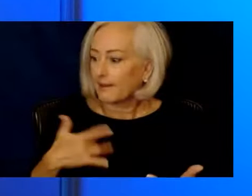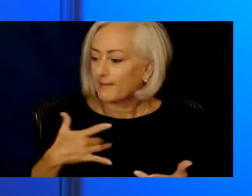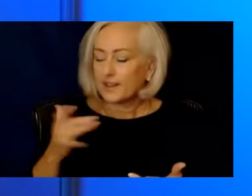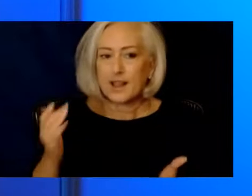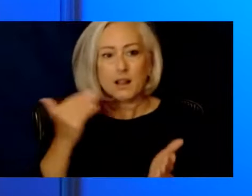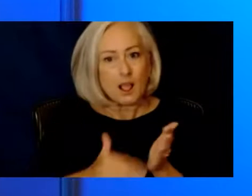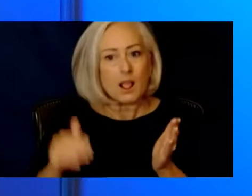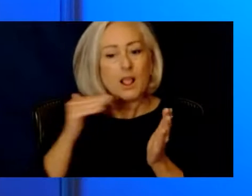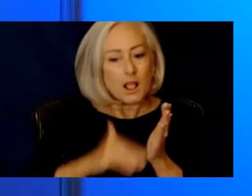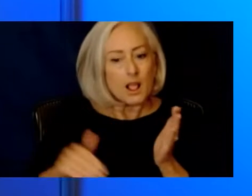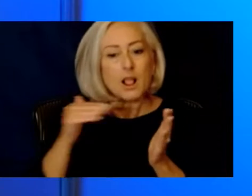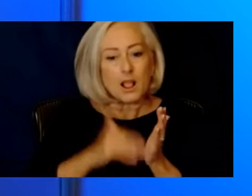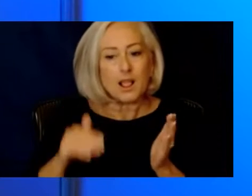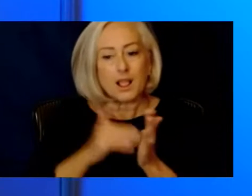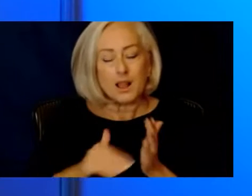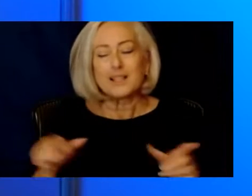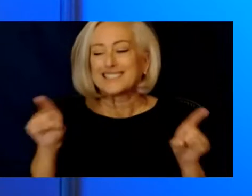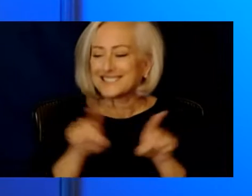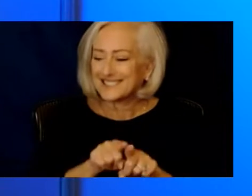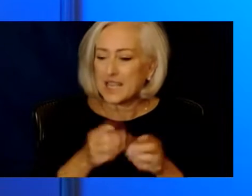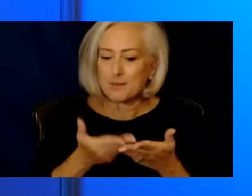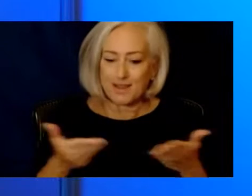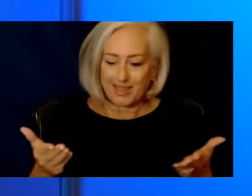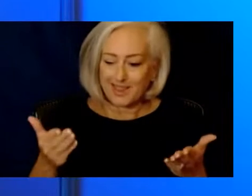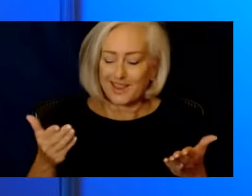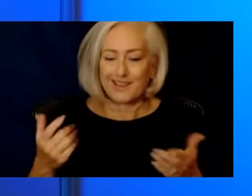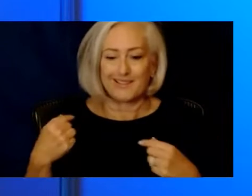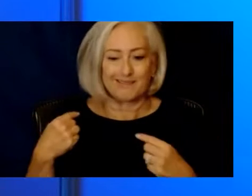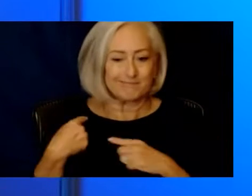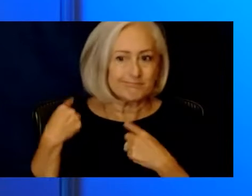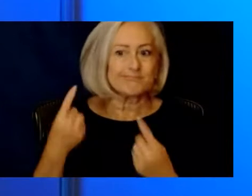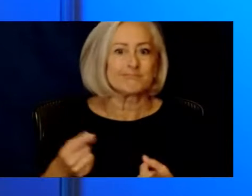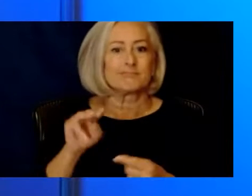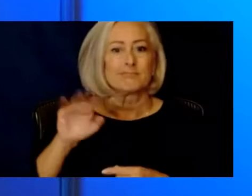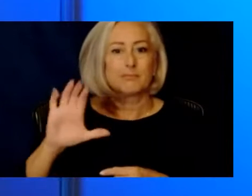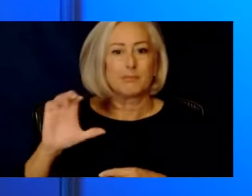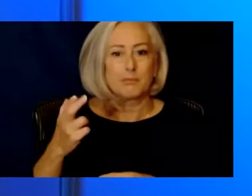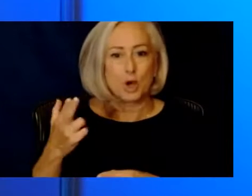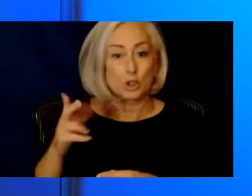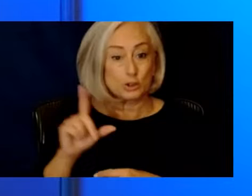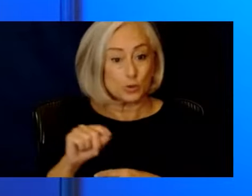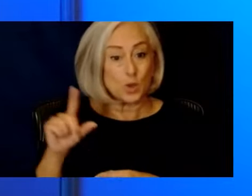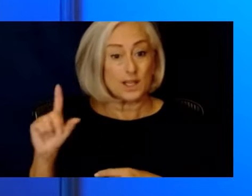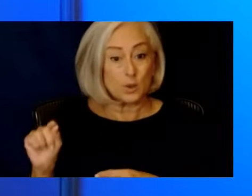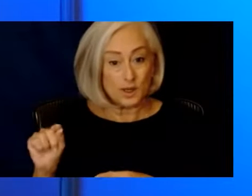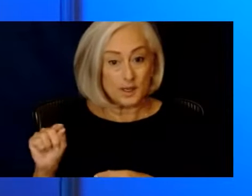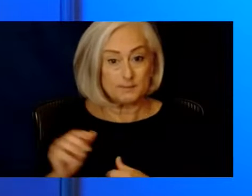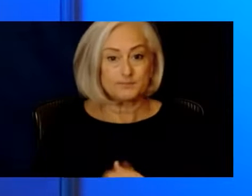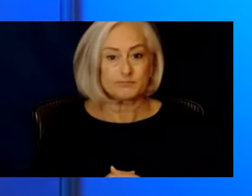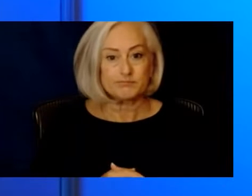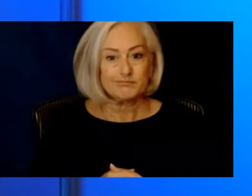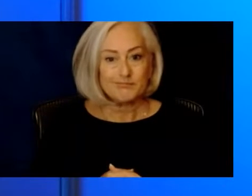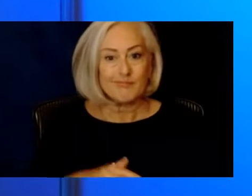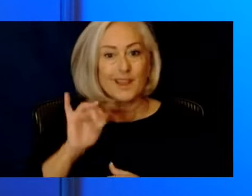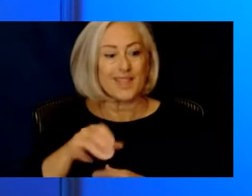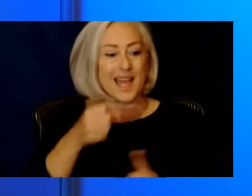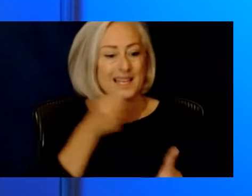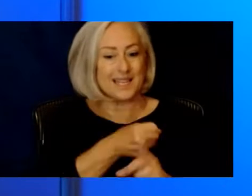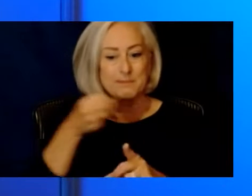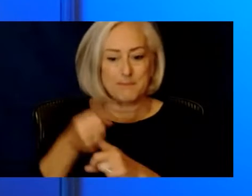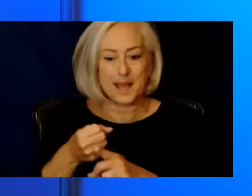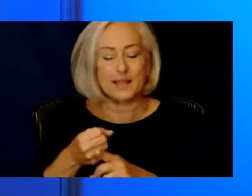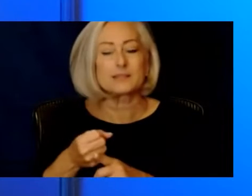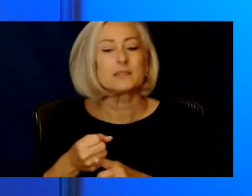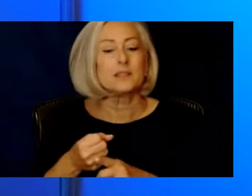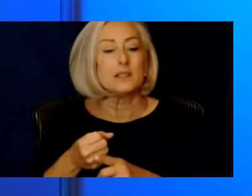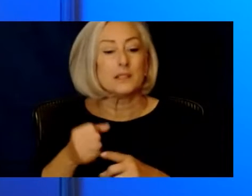things that we experienced in March of 2020, and it's impacting under-resourced communities faster and harder